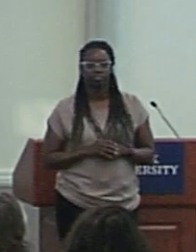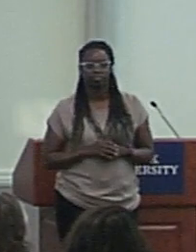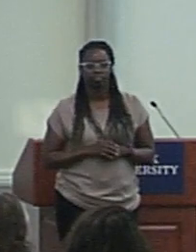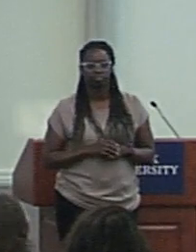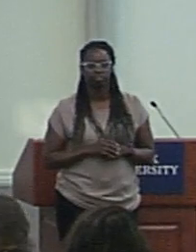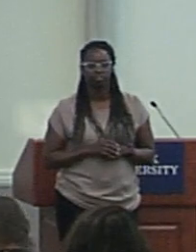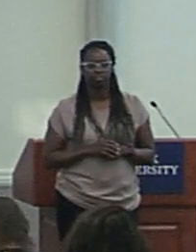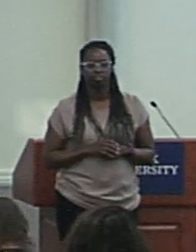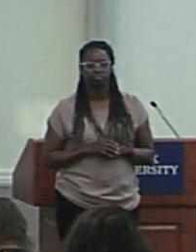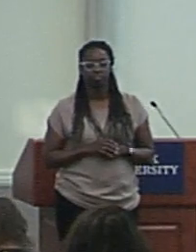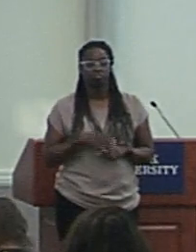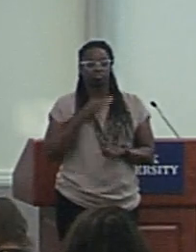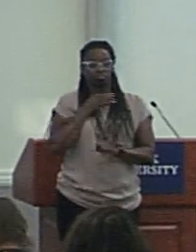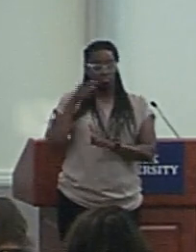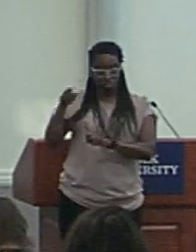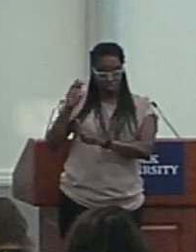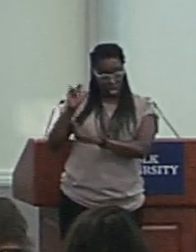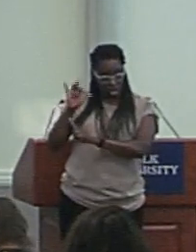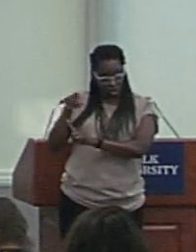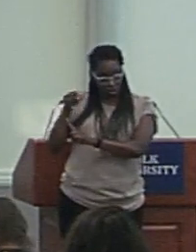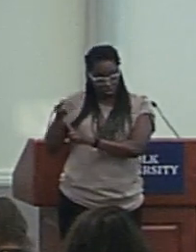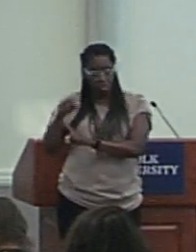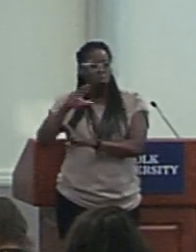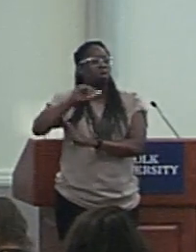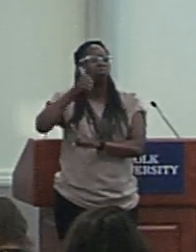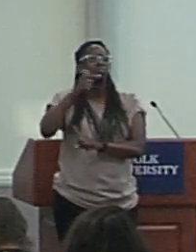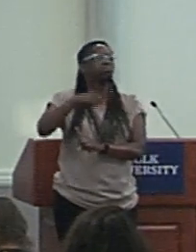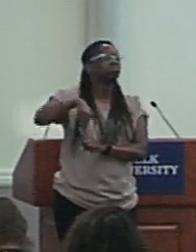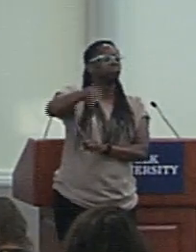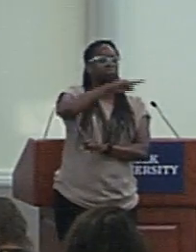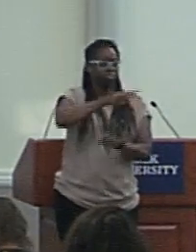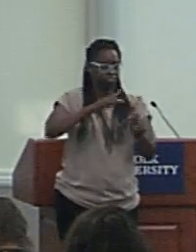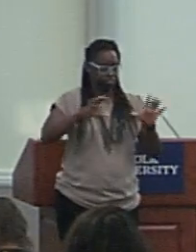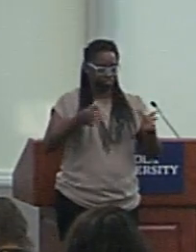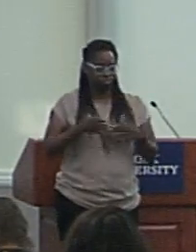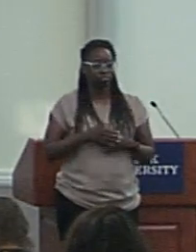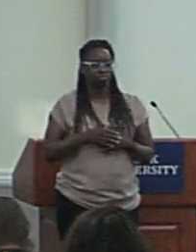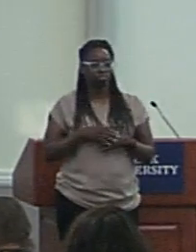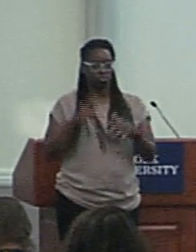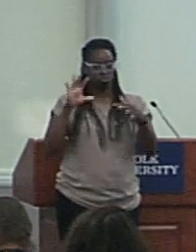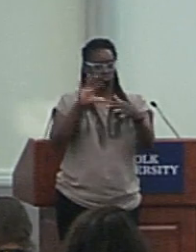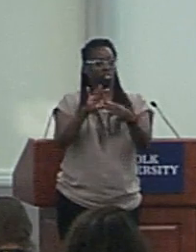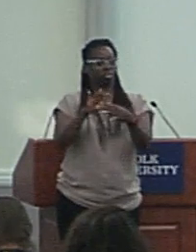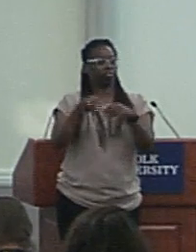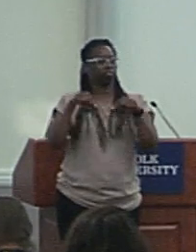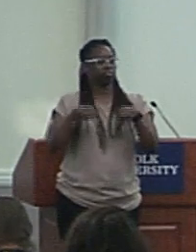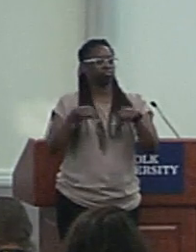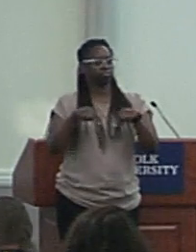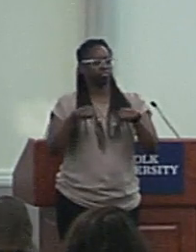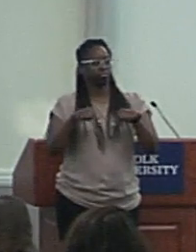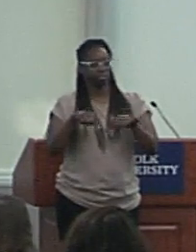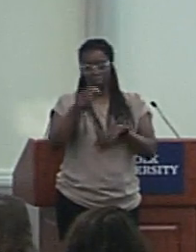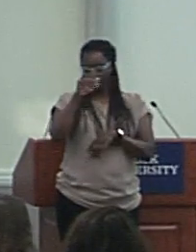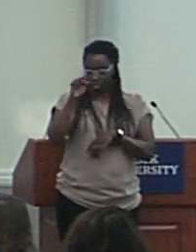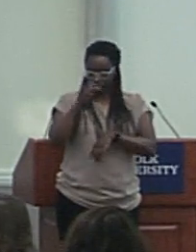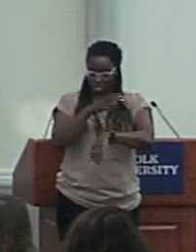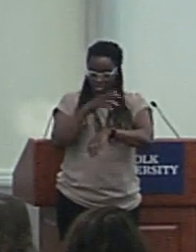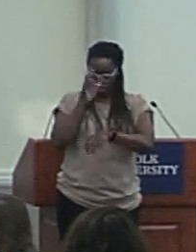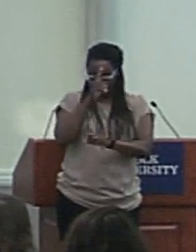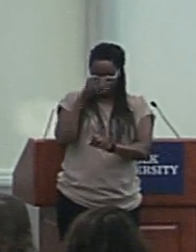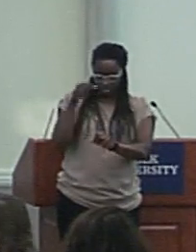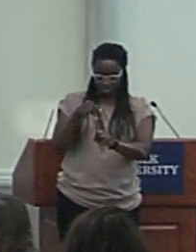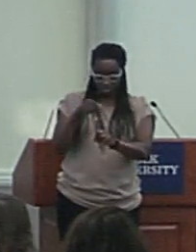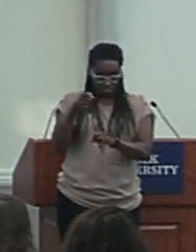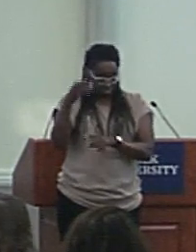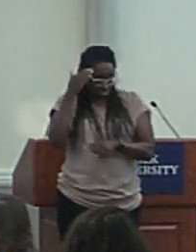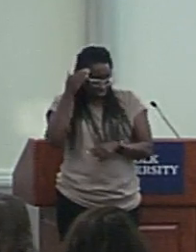or other individuals who are affiliated with Mass Health and Hospitals Association are aware of how their